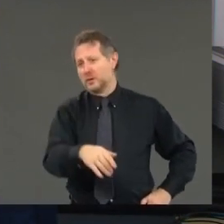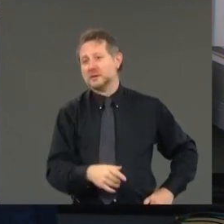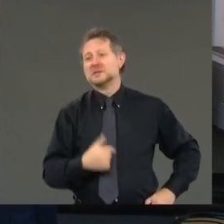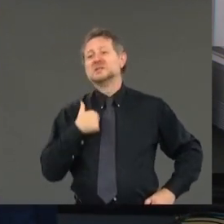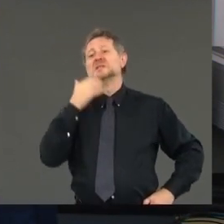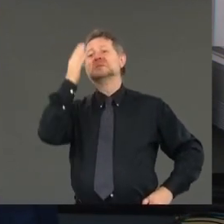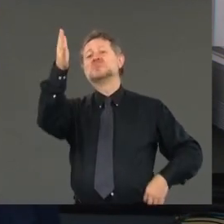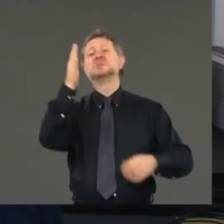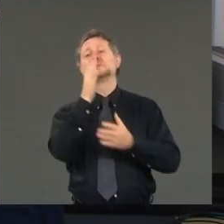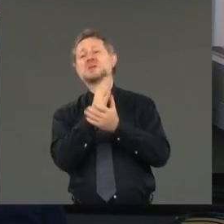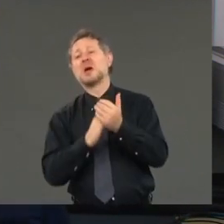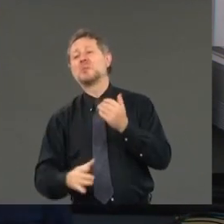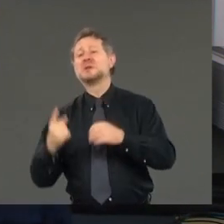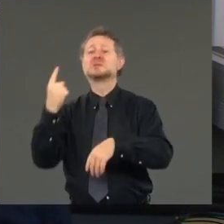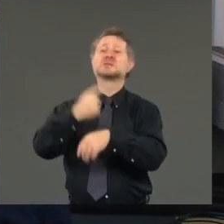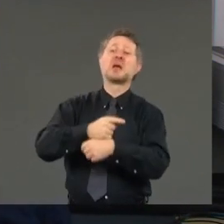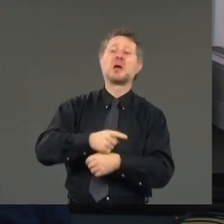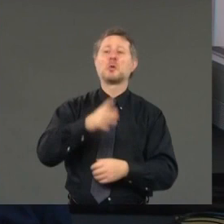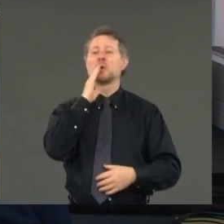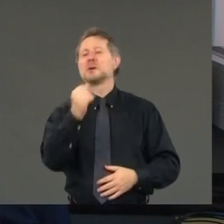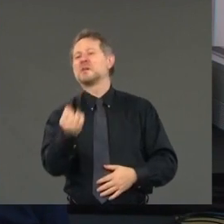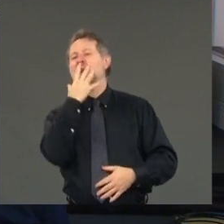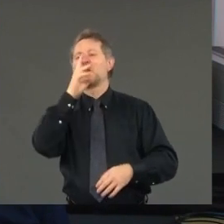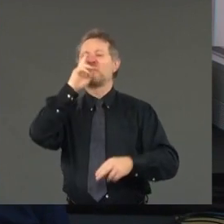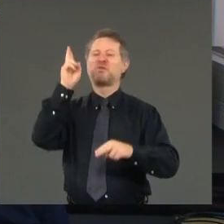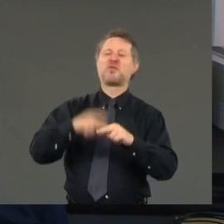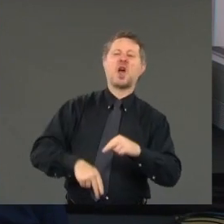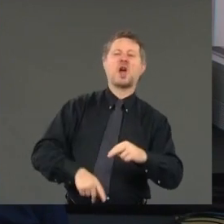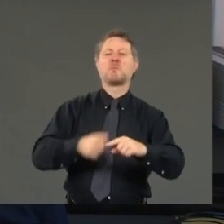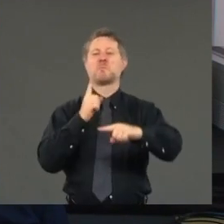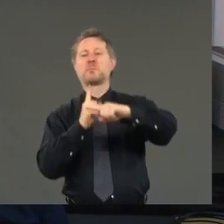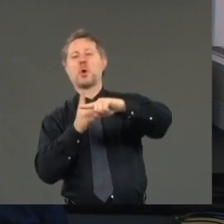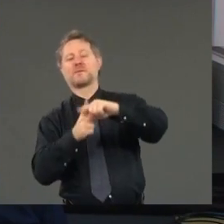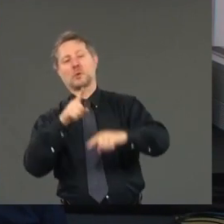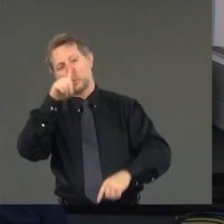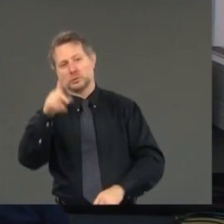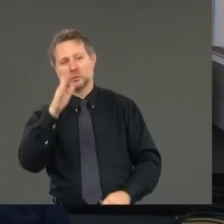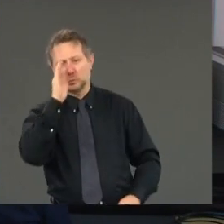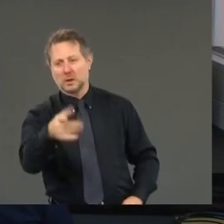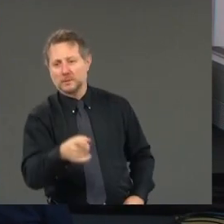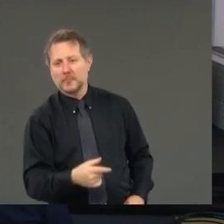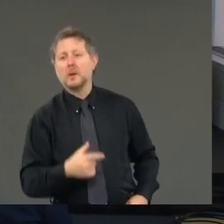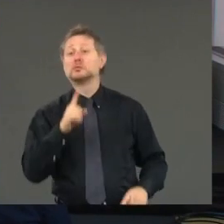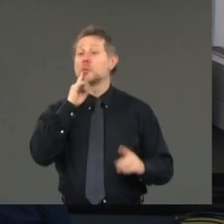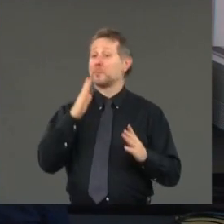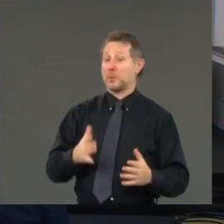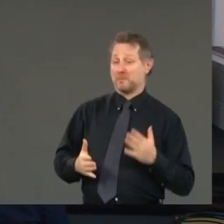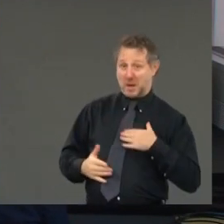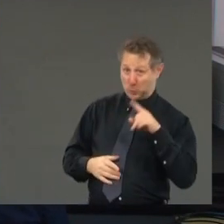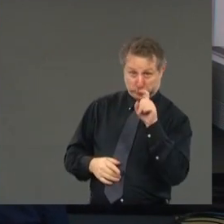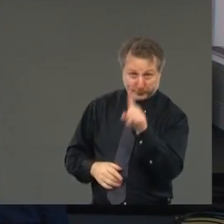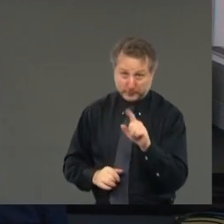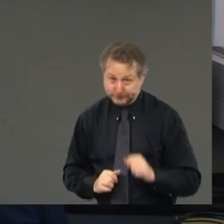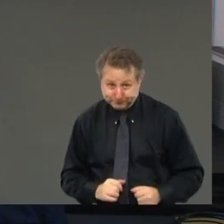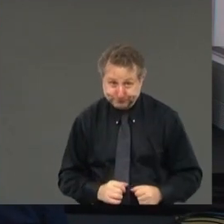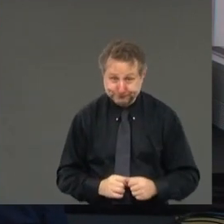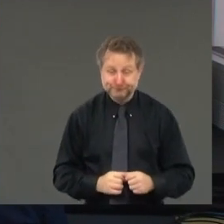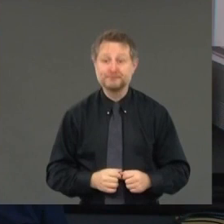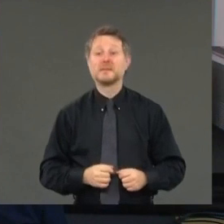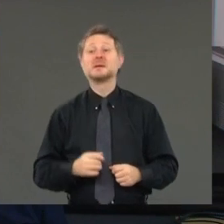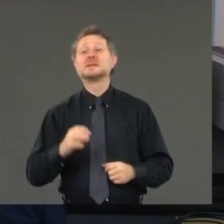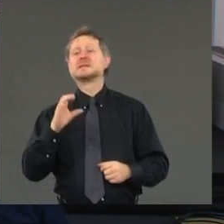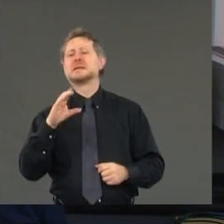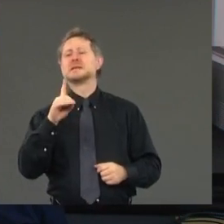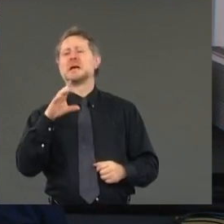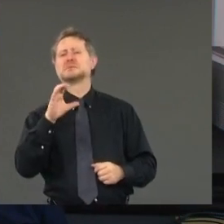a fun, upbeat, positive question. My question is, the city changed its standard